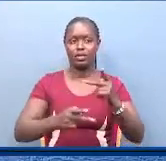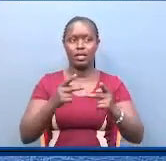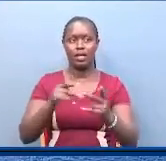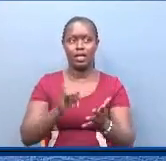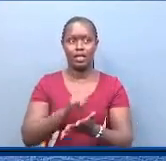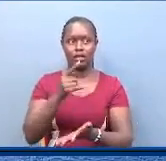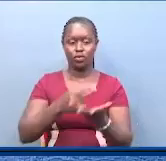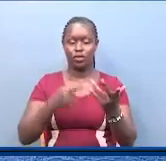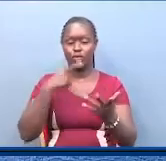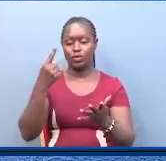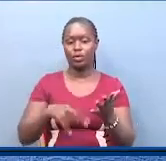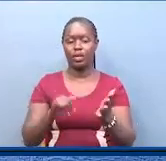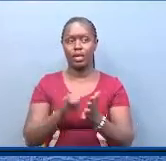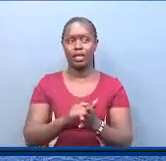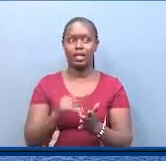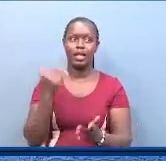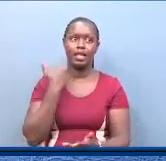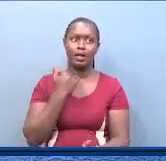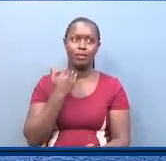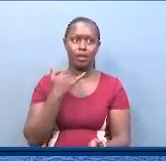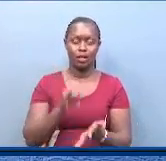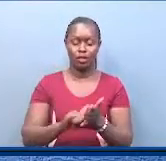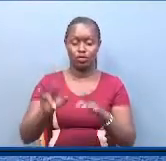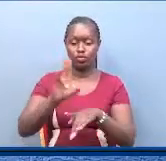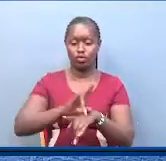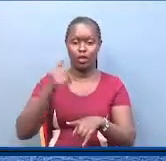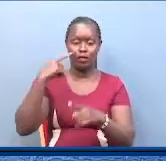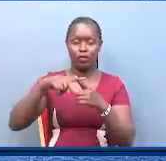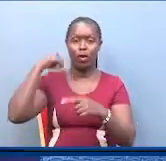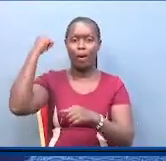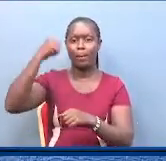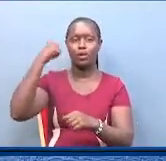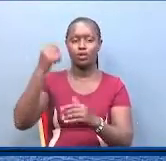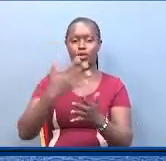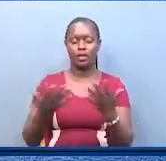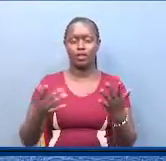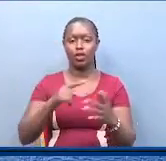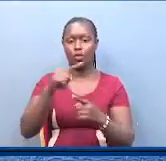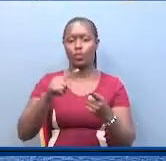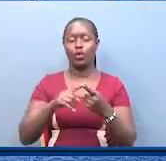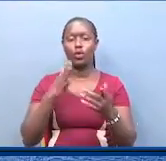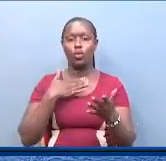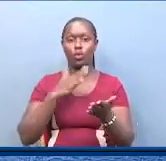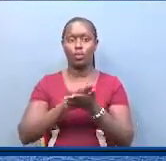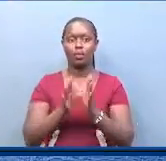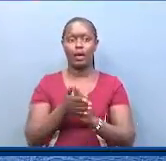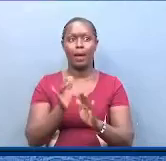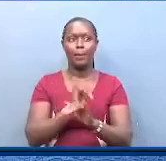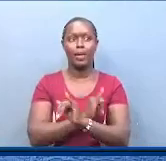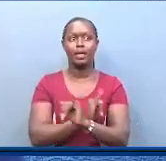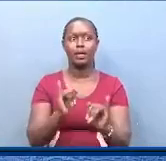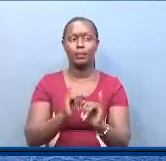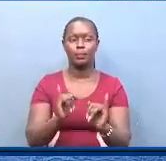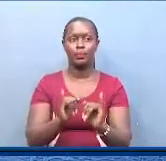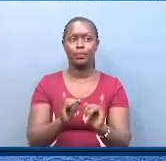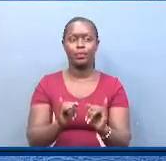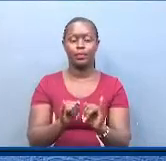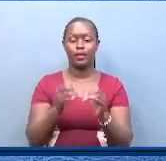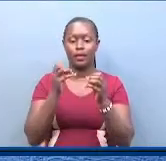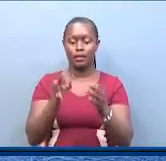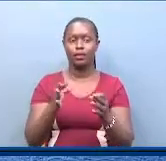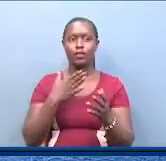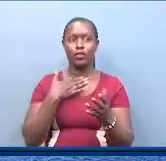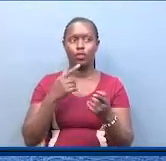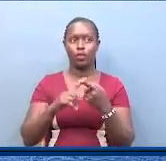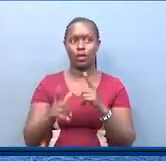are saying, that the criminal justice system is being used for political expediency. Fair enough. When you want to be very clean, can I tell you something? Uh-huh. If you want